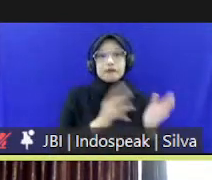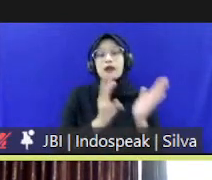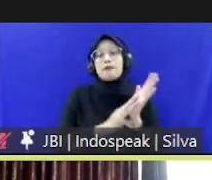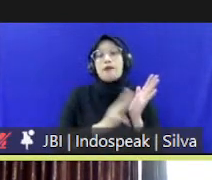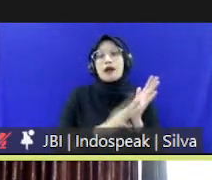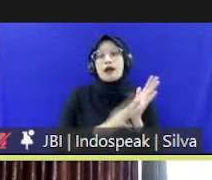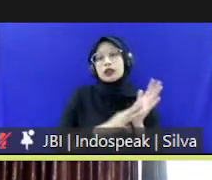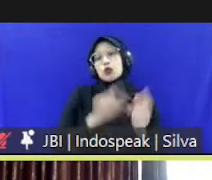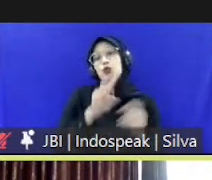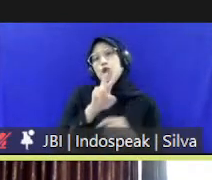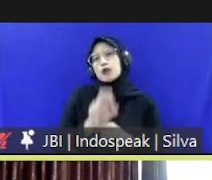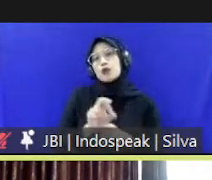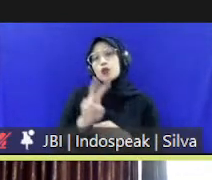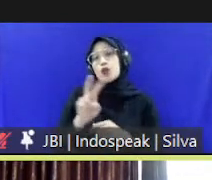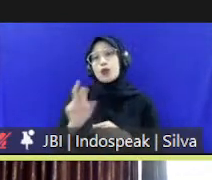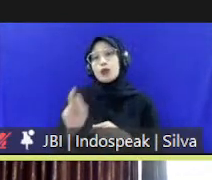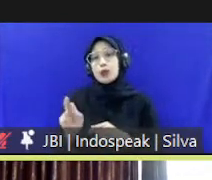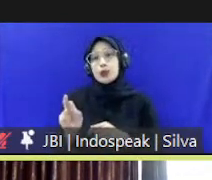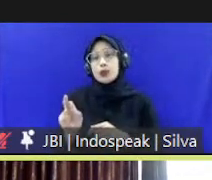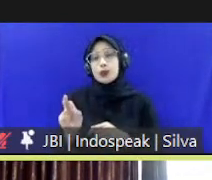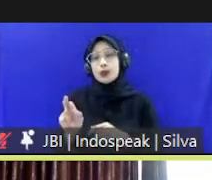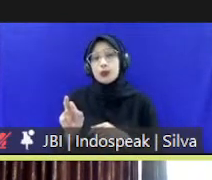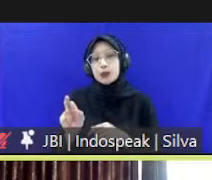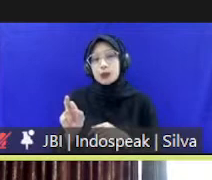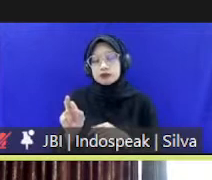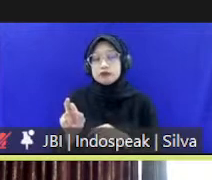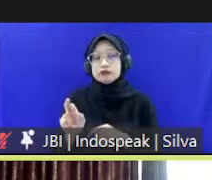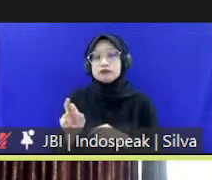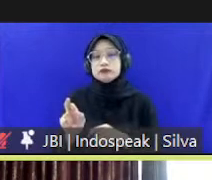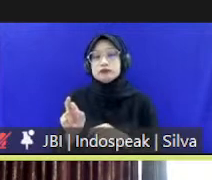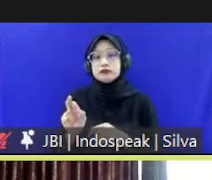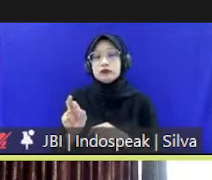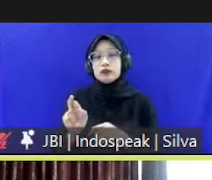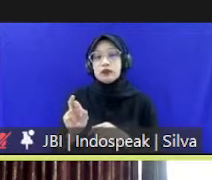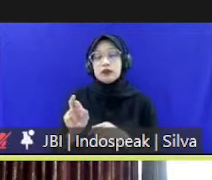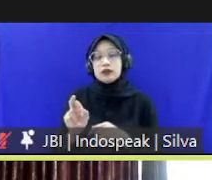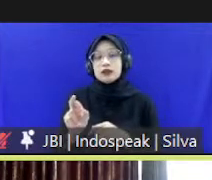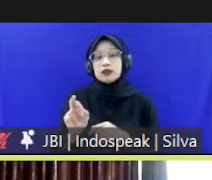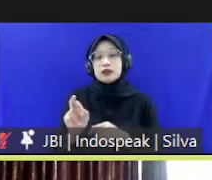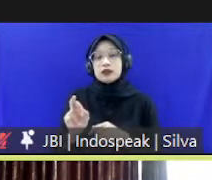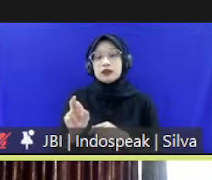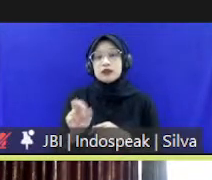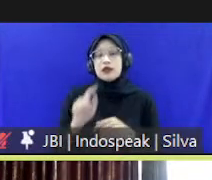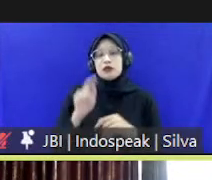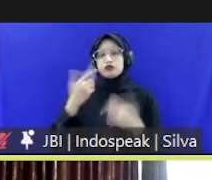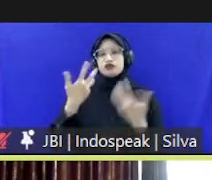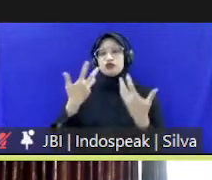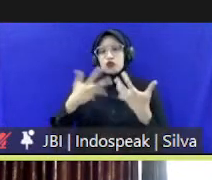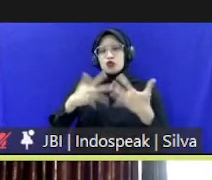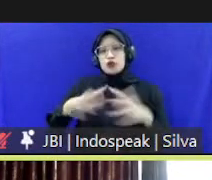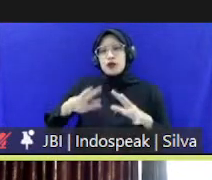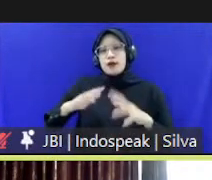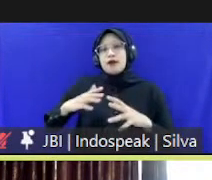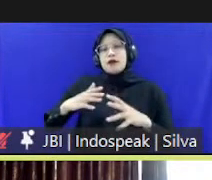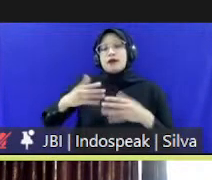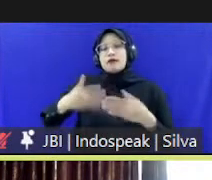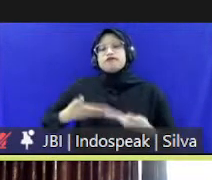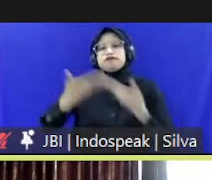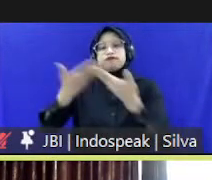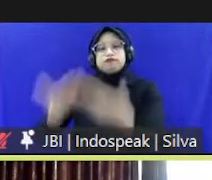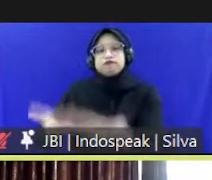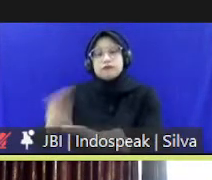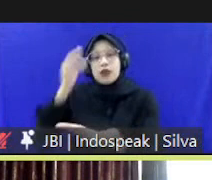2020, we already recommended to the government about the openness and transparency of the